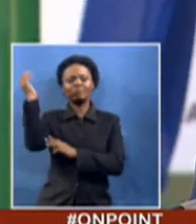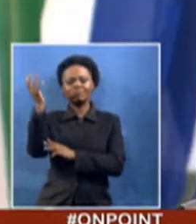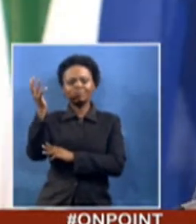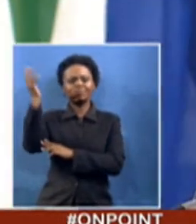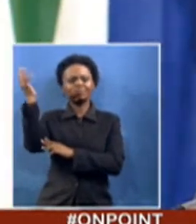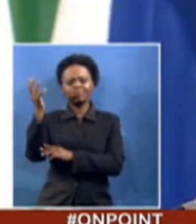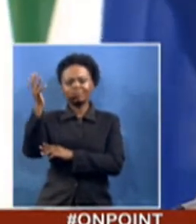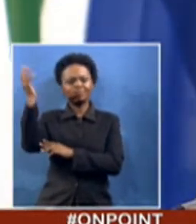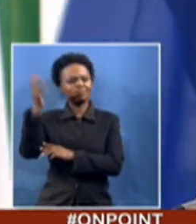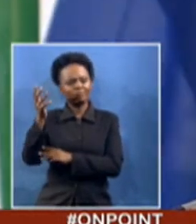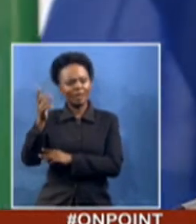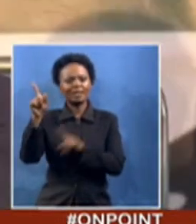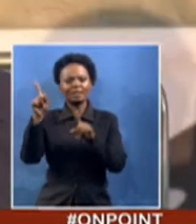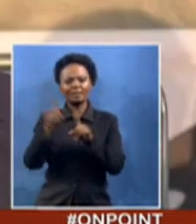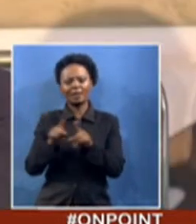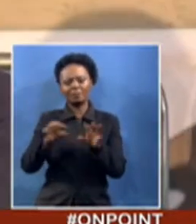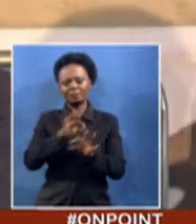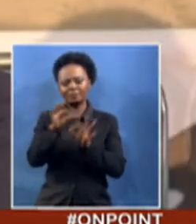facility,